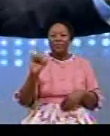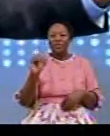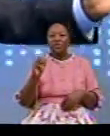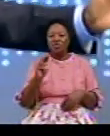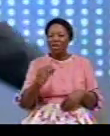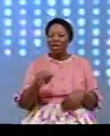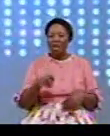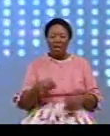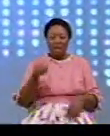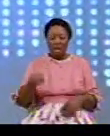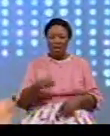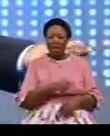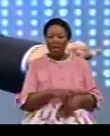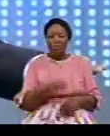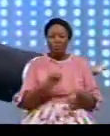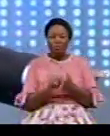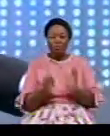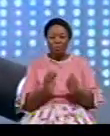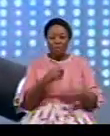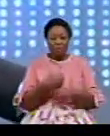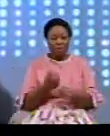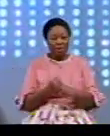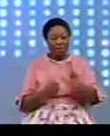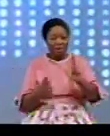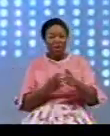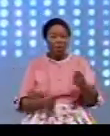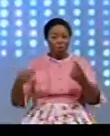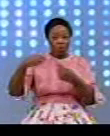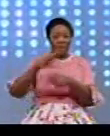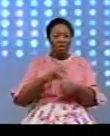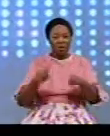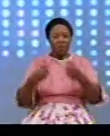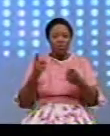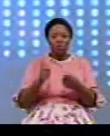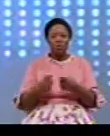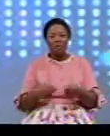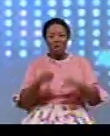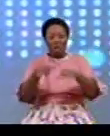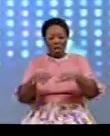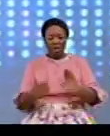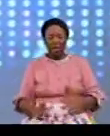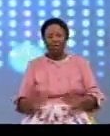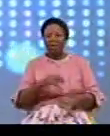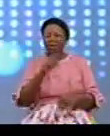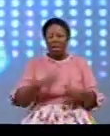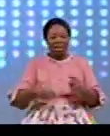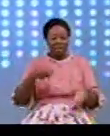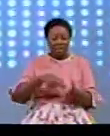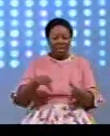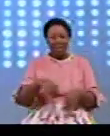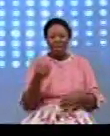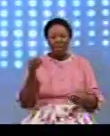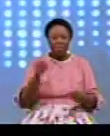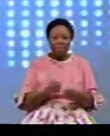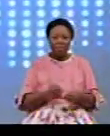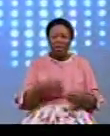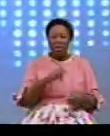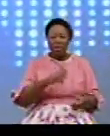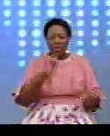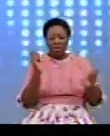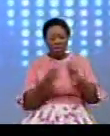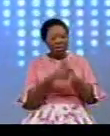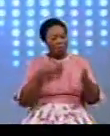unrighteousness. What you were doing before this time is sowing in ungodliness. What you were doing